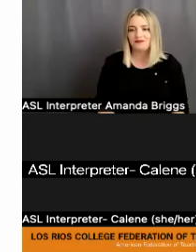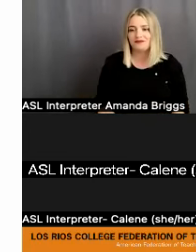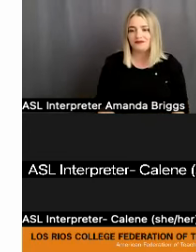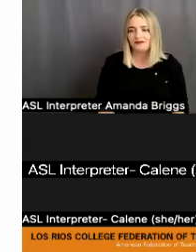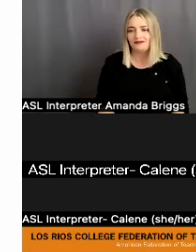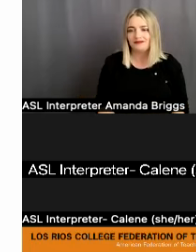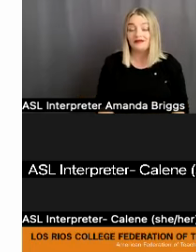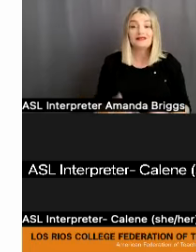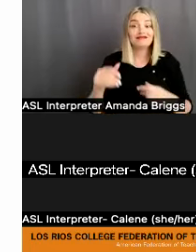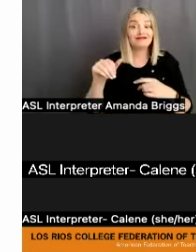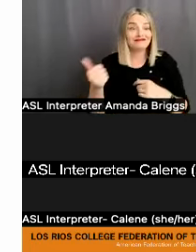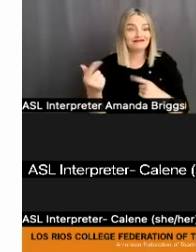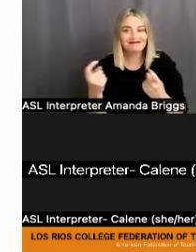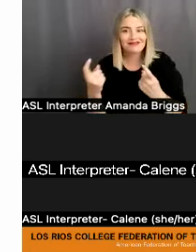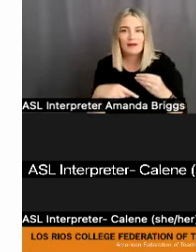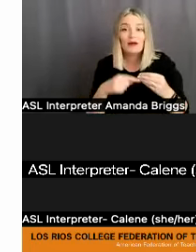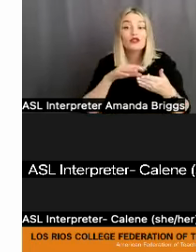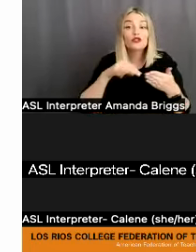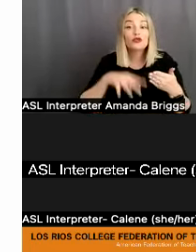Any questions about student reviews?